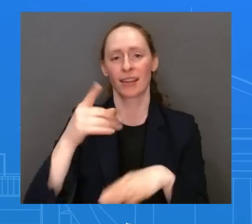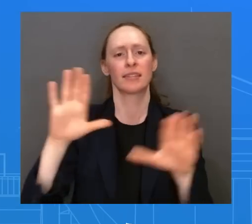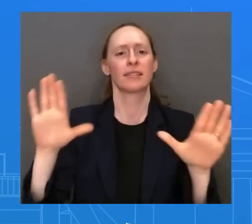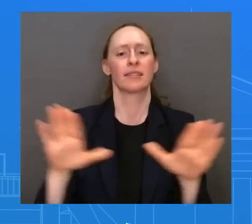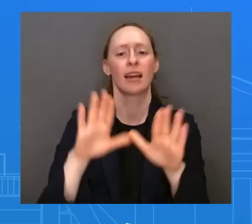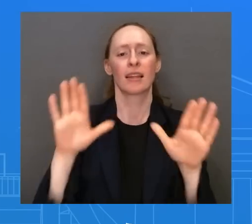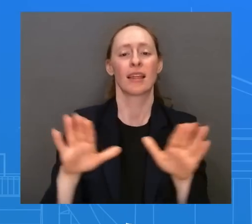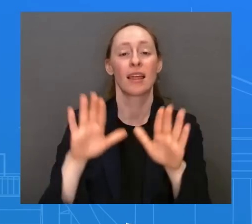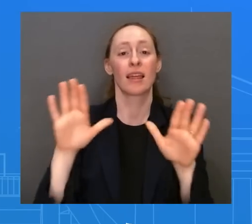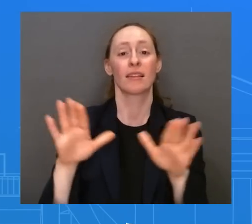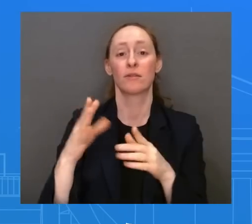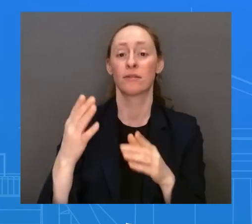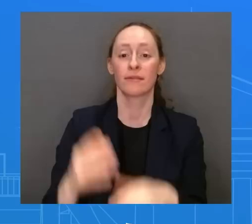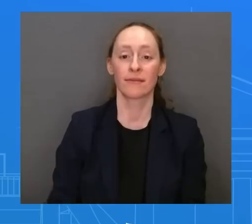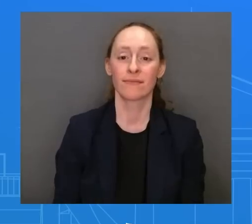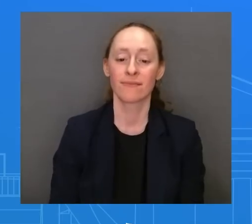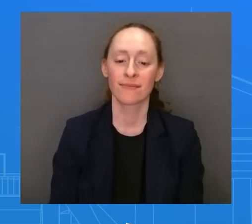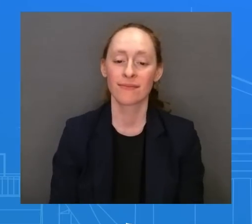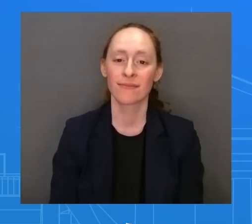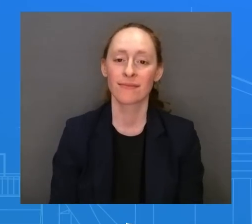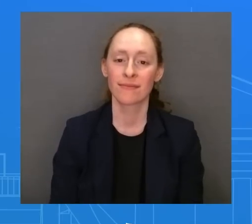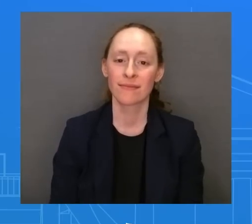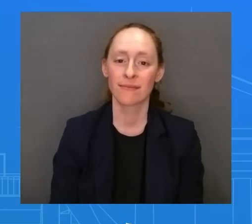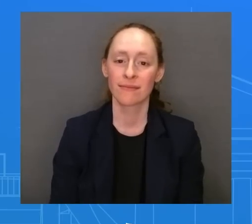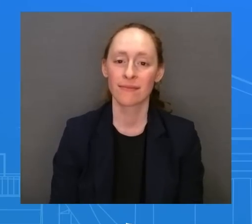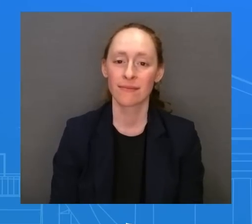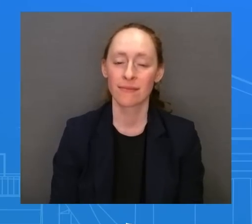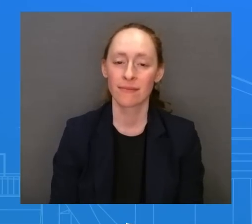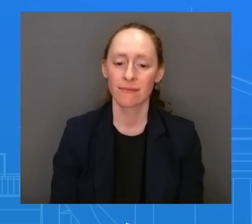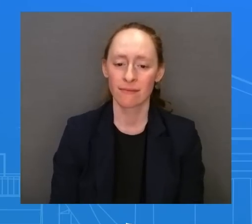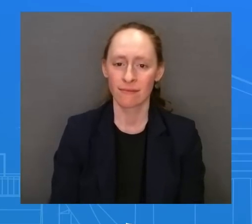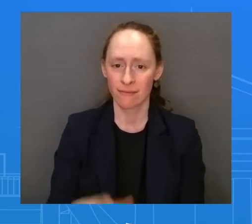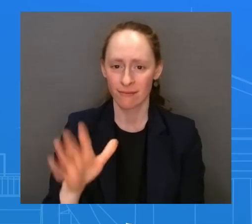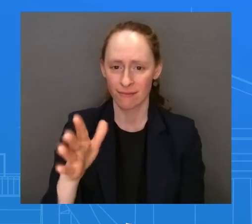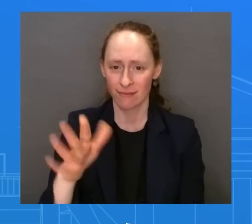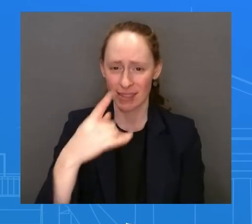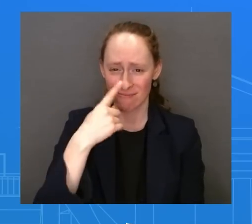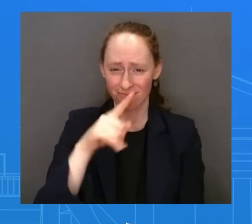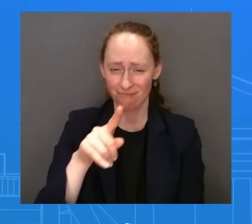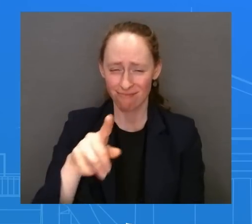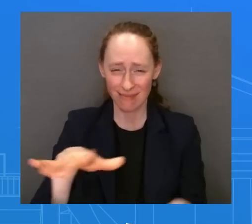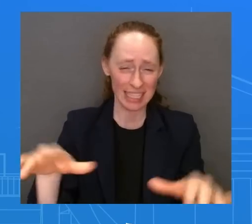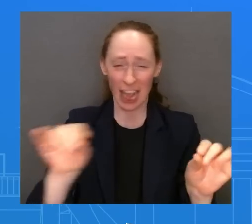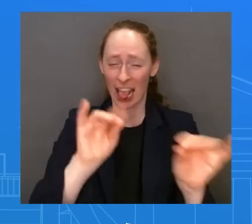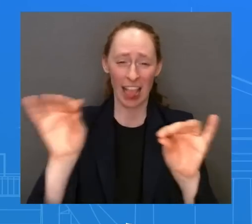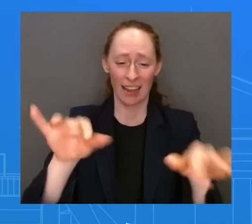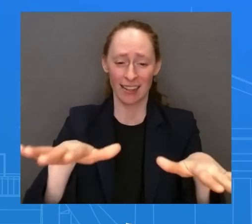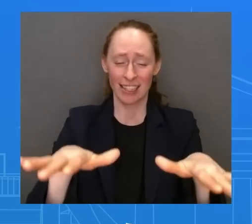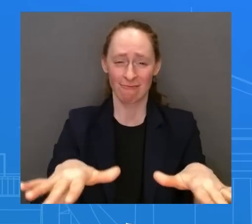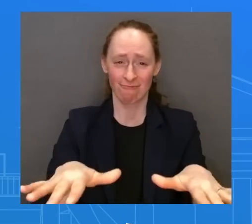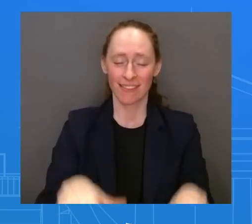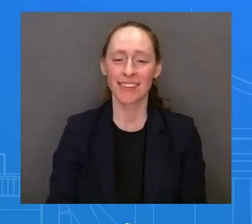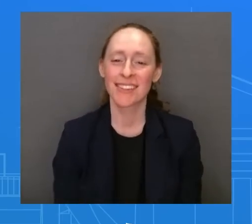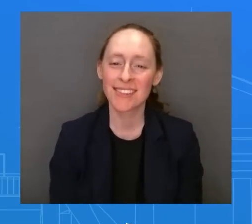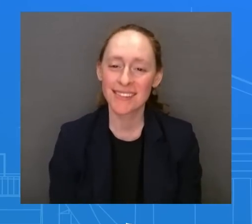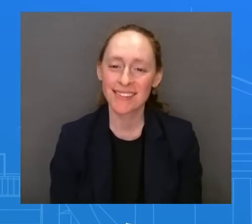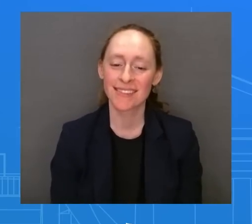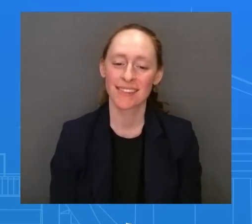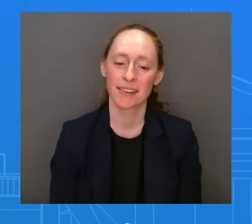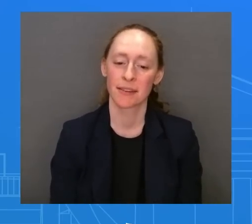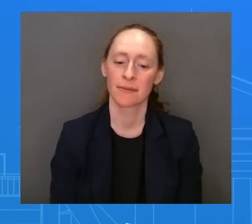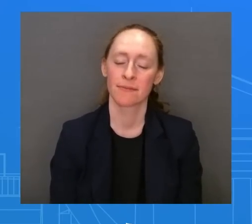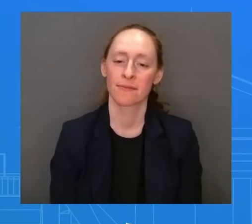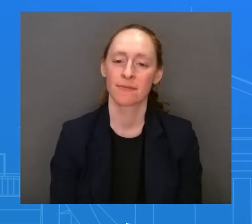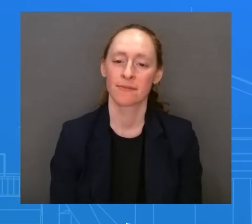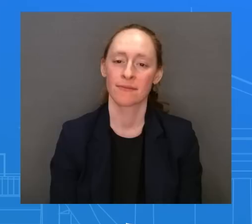let's do this quietly friends thank you on Sunday the president and the first lady will return to the White House from Camp